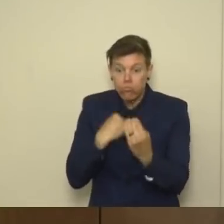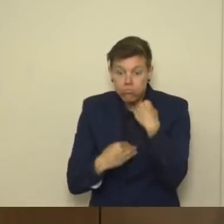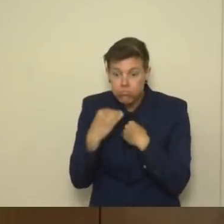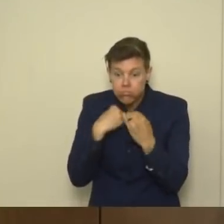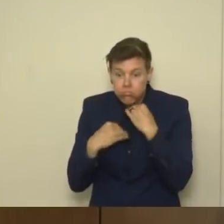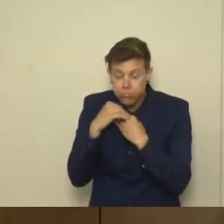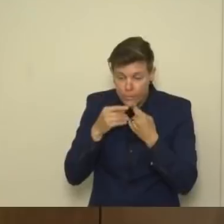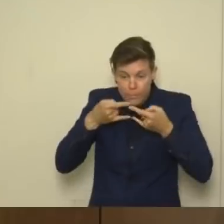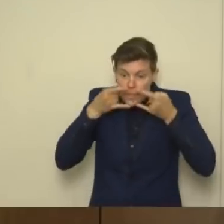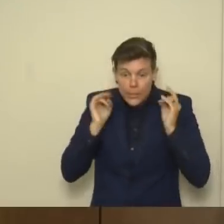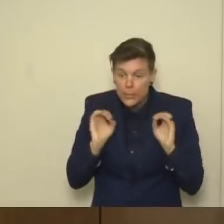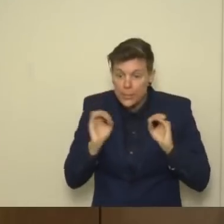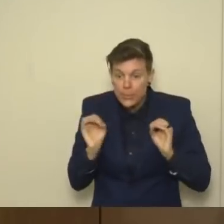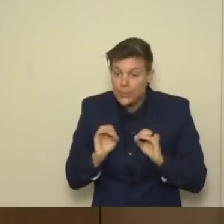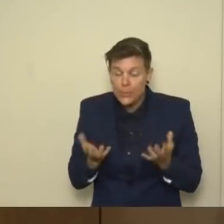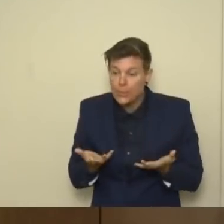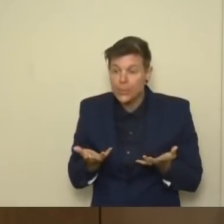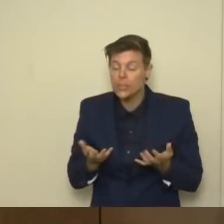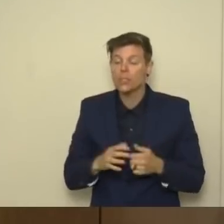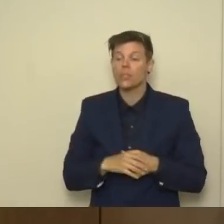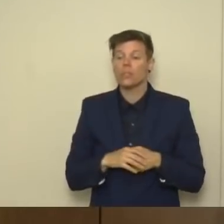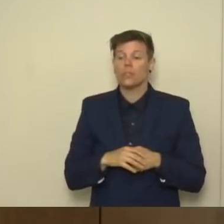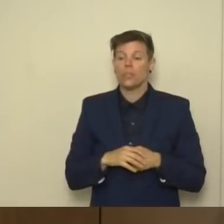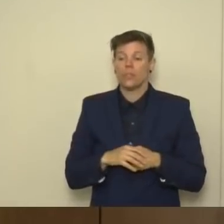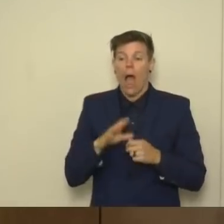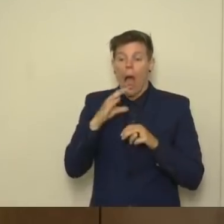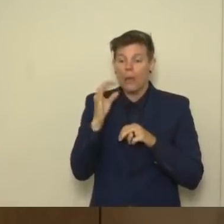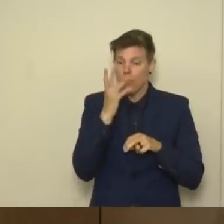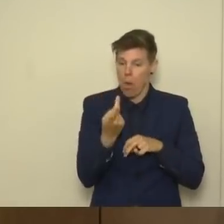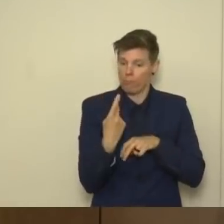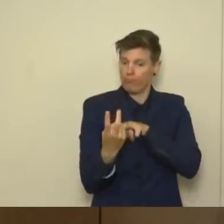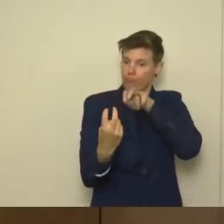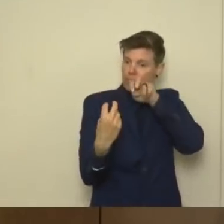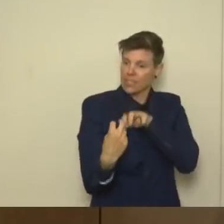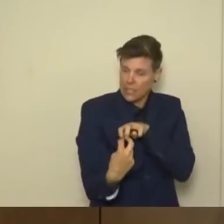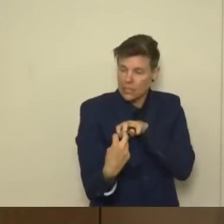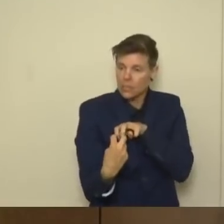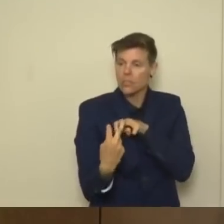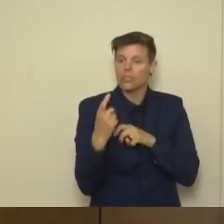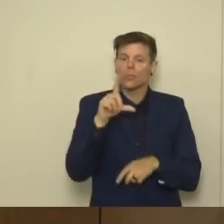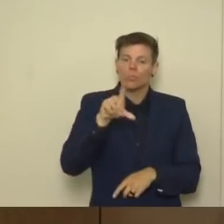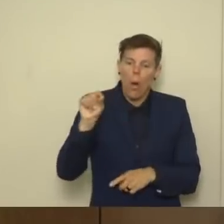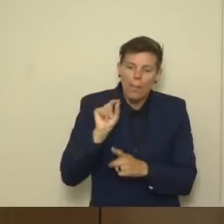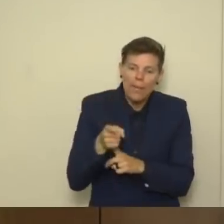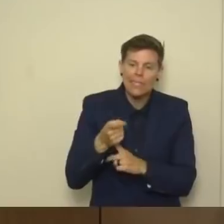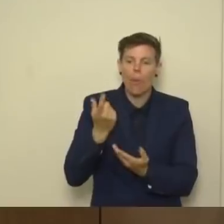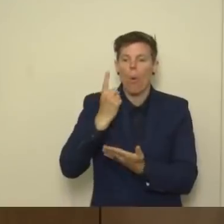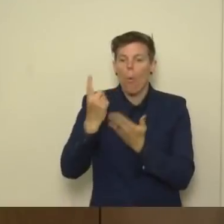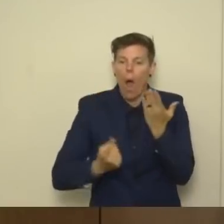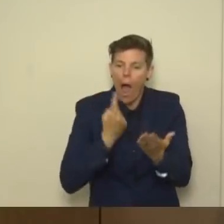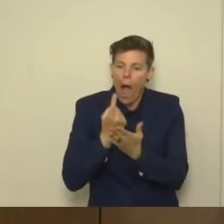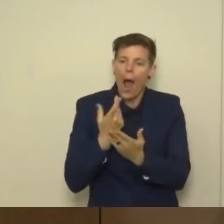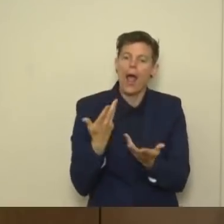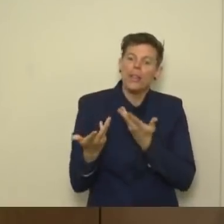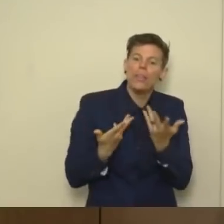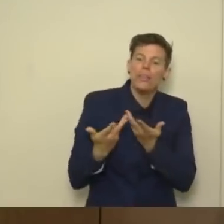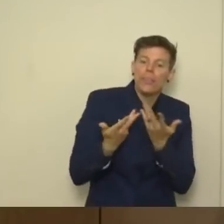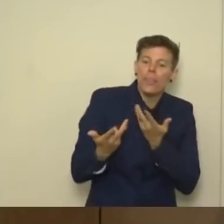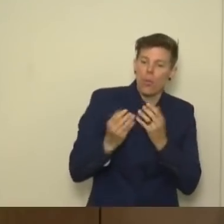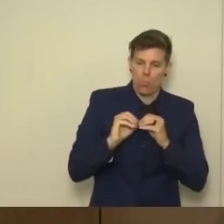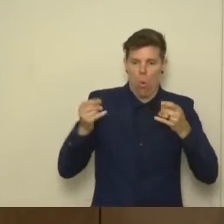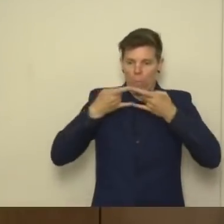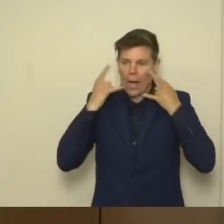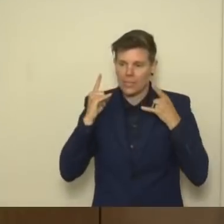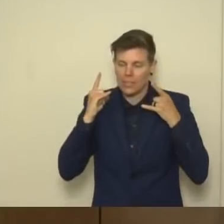You stay for a half hour, so there's duration, and you don't have a mask on. And we know that